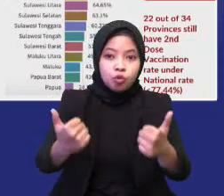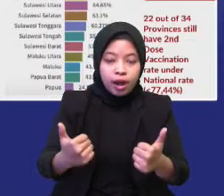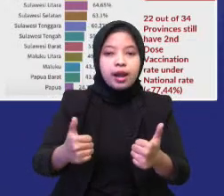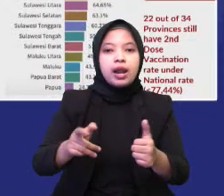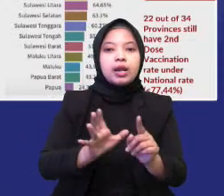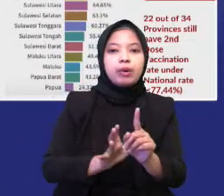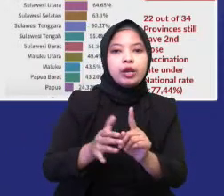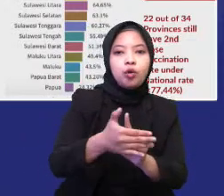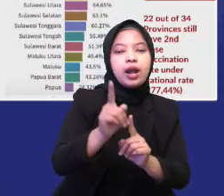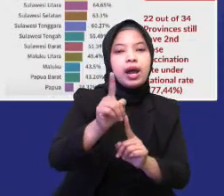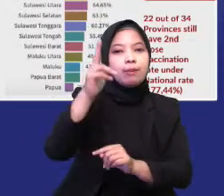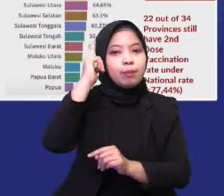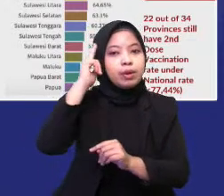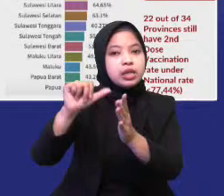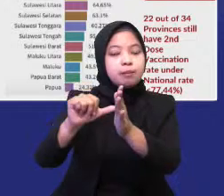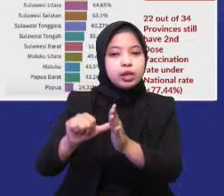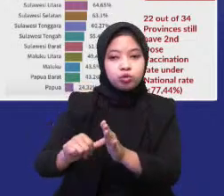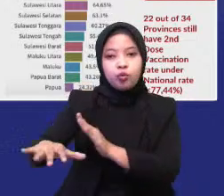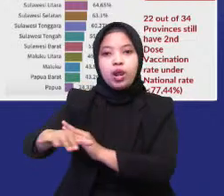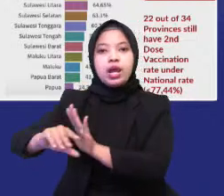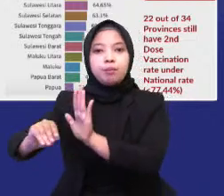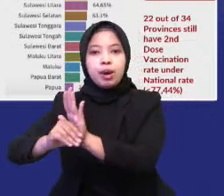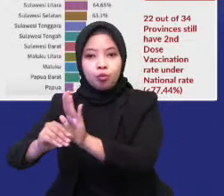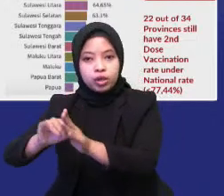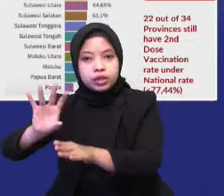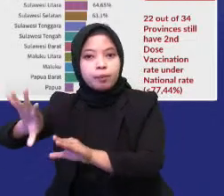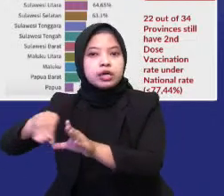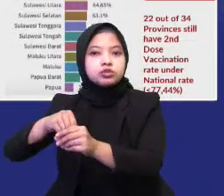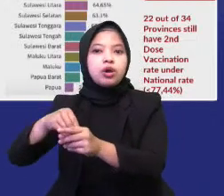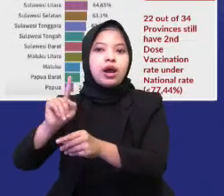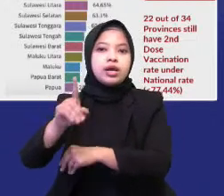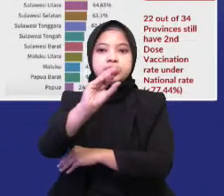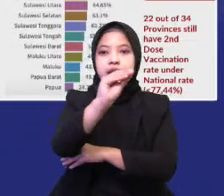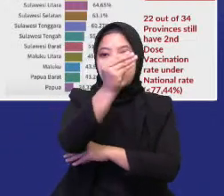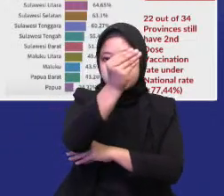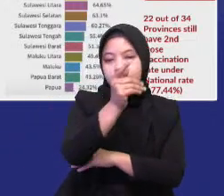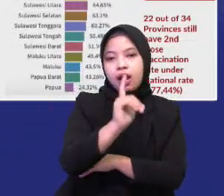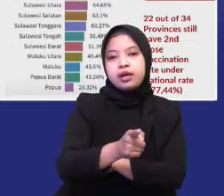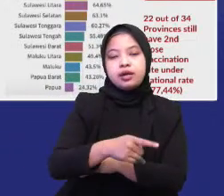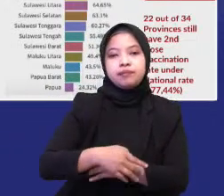Papua, which is 98.5%, DKI Jakarta